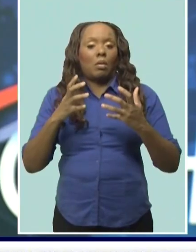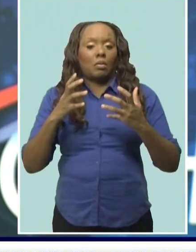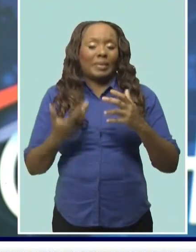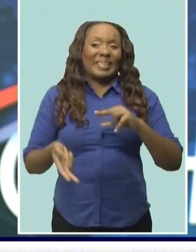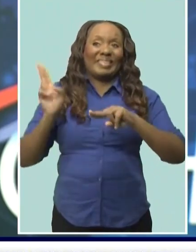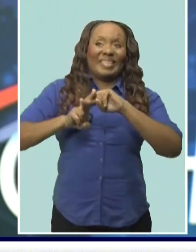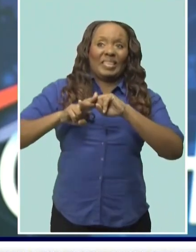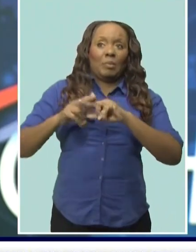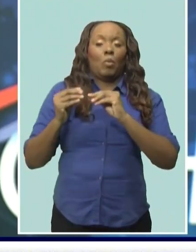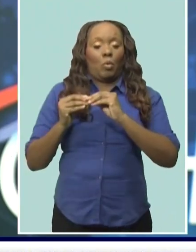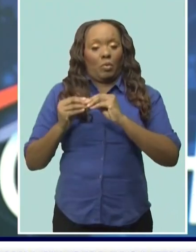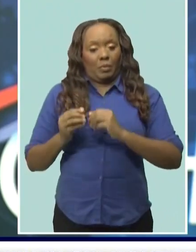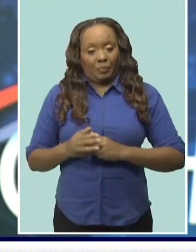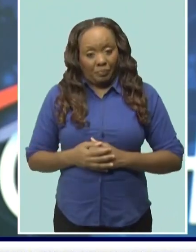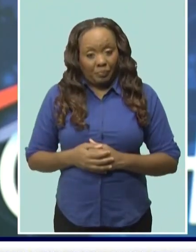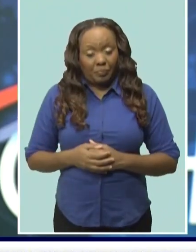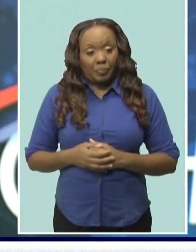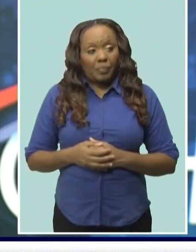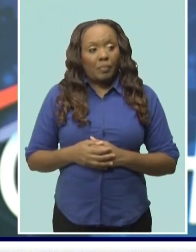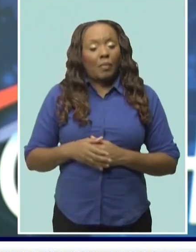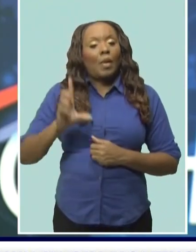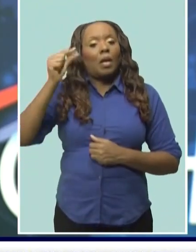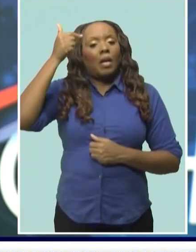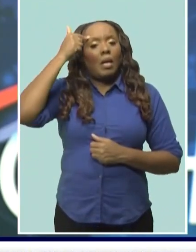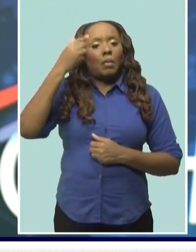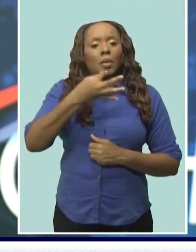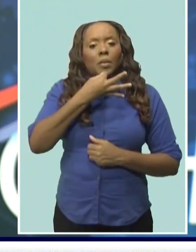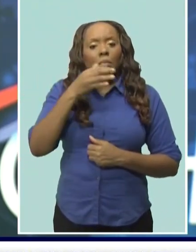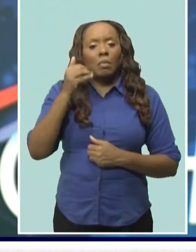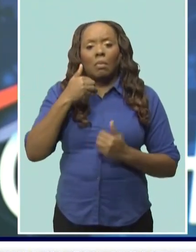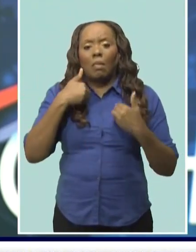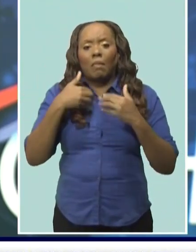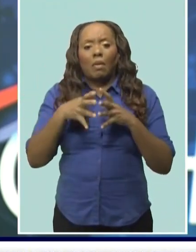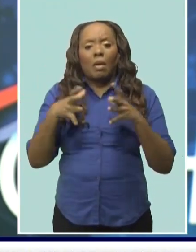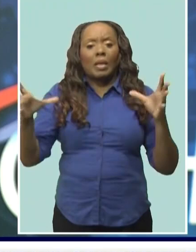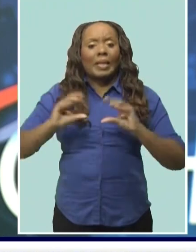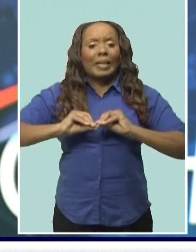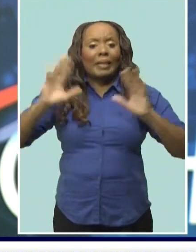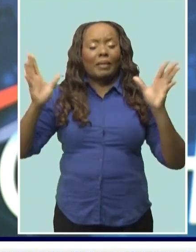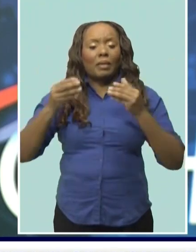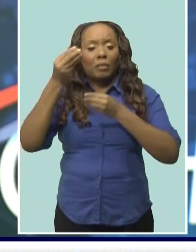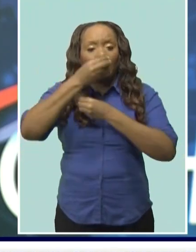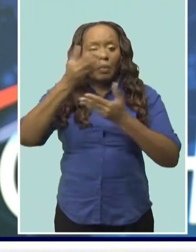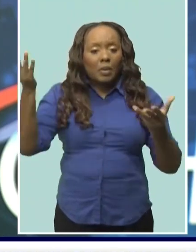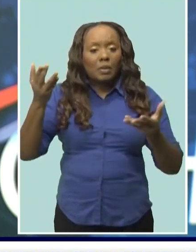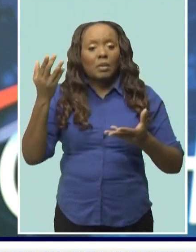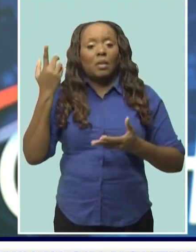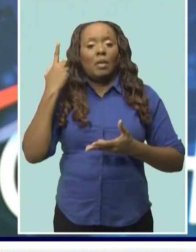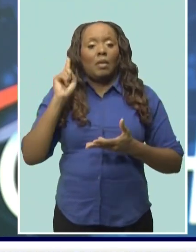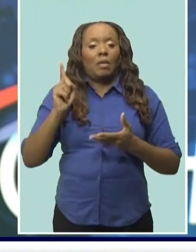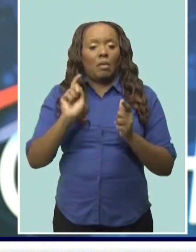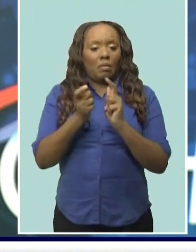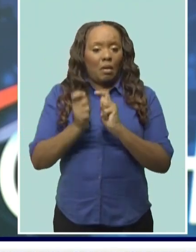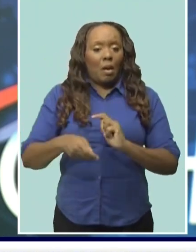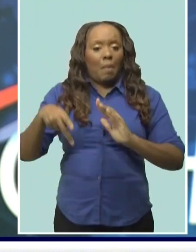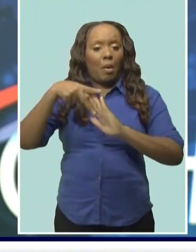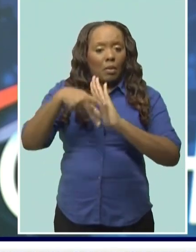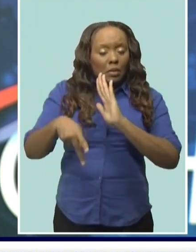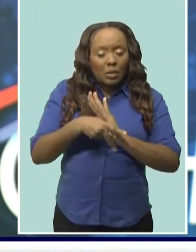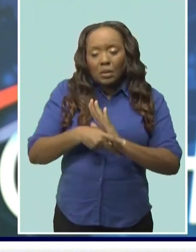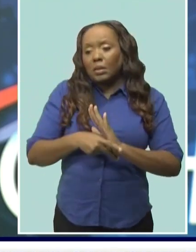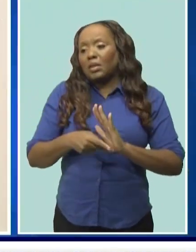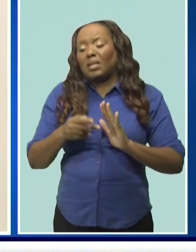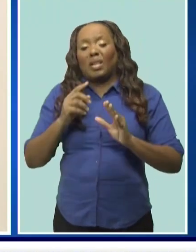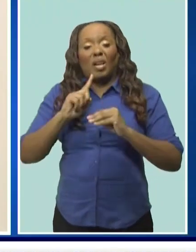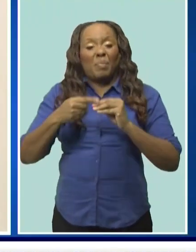Government will soon have comprehensive data in hand to better tailor policies to meet the needs of citizens and improve their living